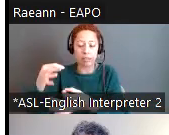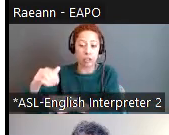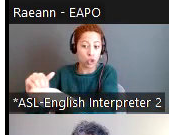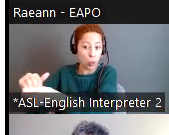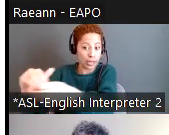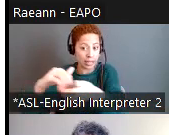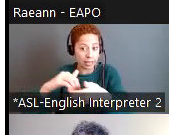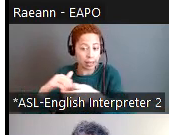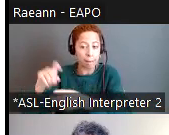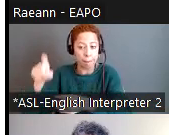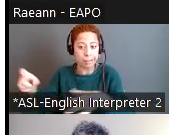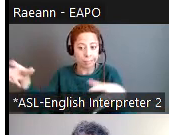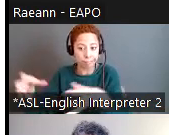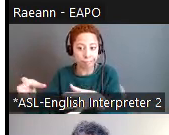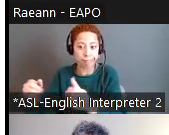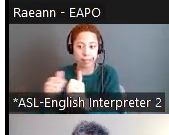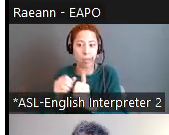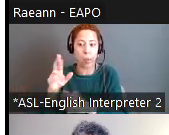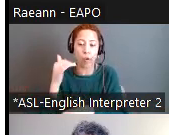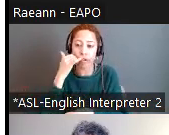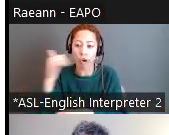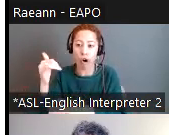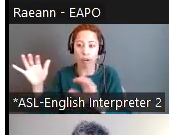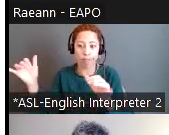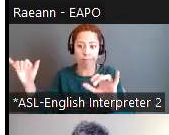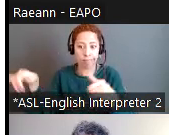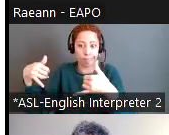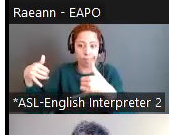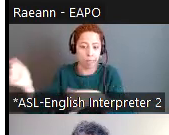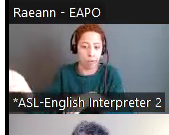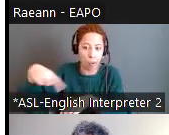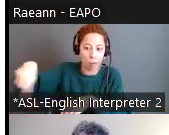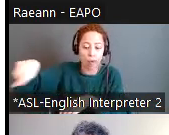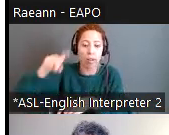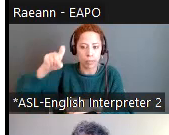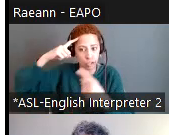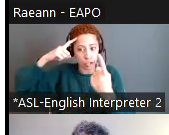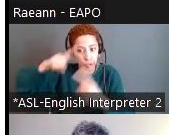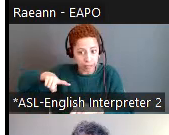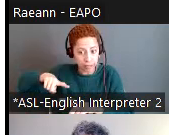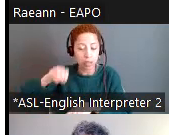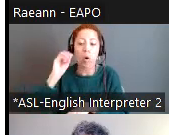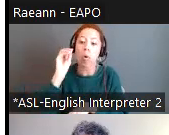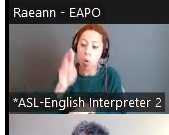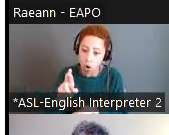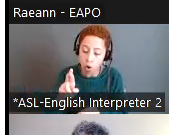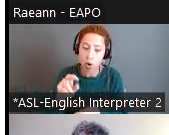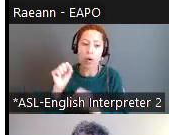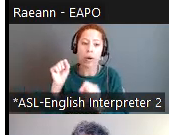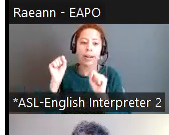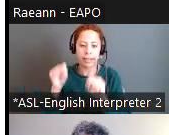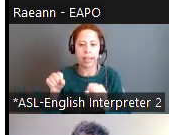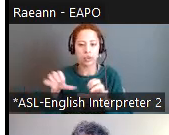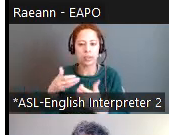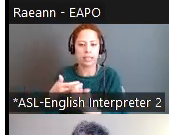in the room together or on the phone call together, and they have to agree on the decisions, or they can do it jointly and separately, meaning,